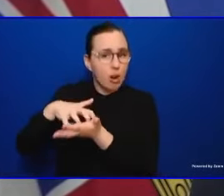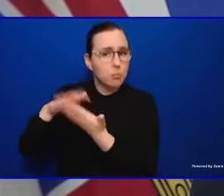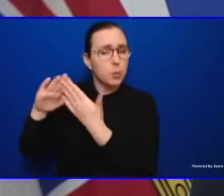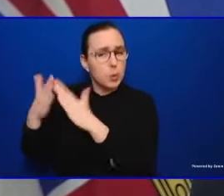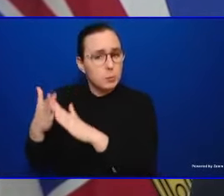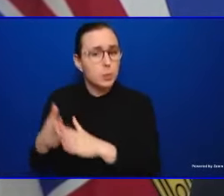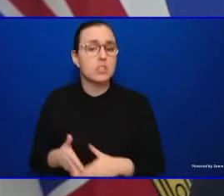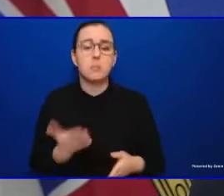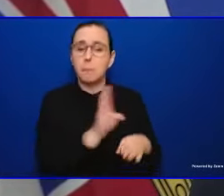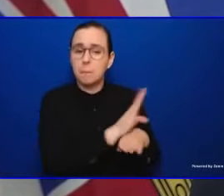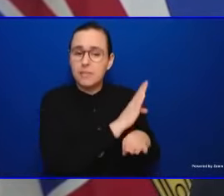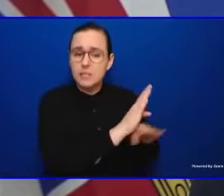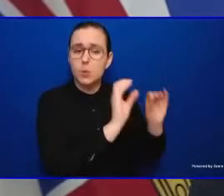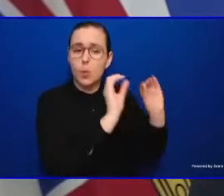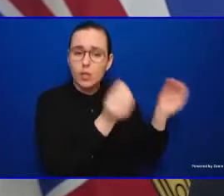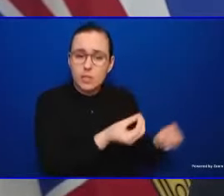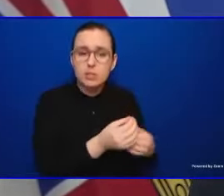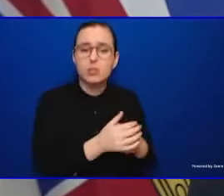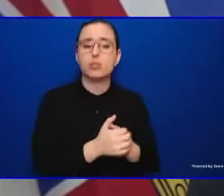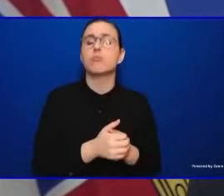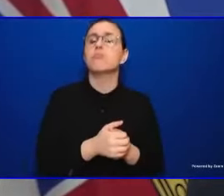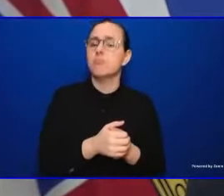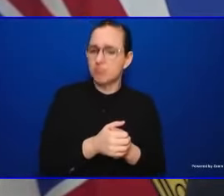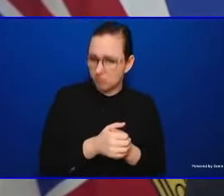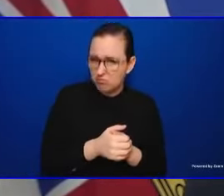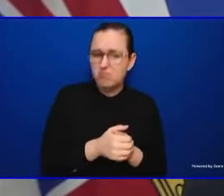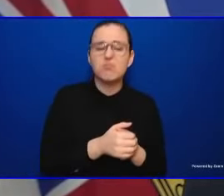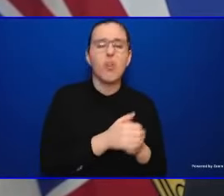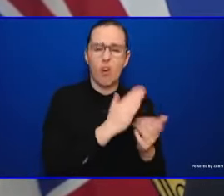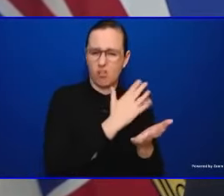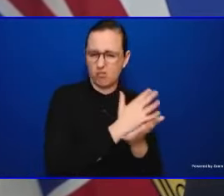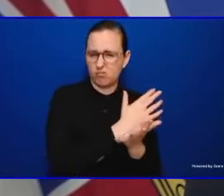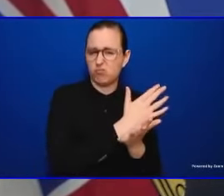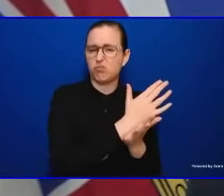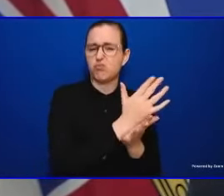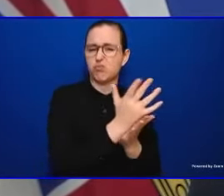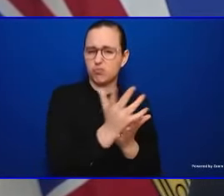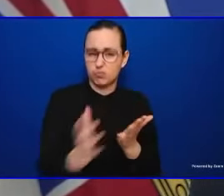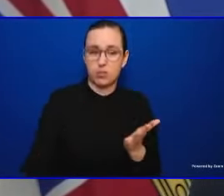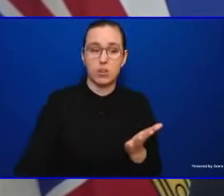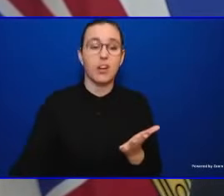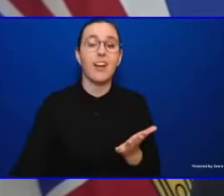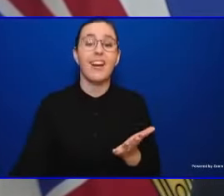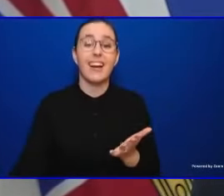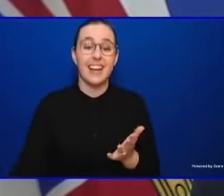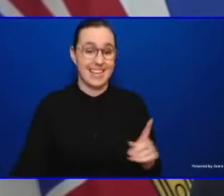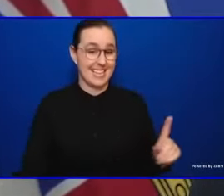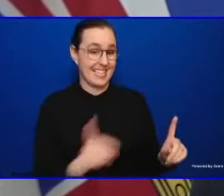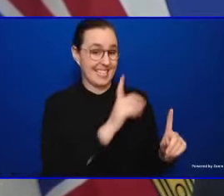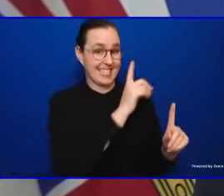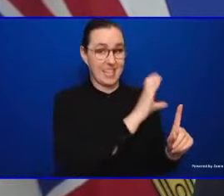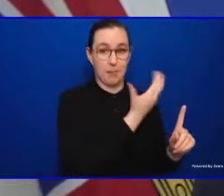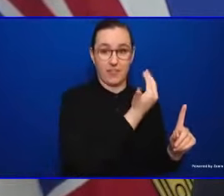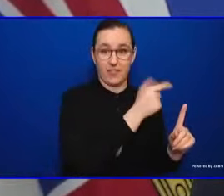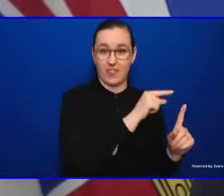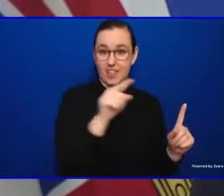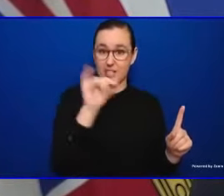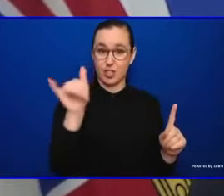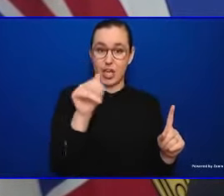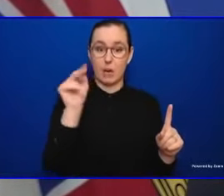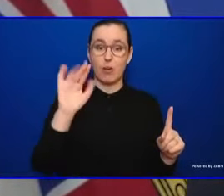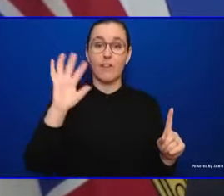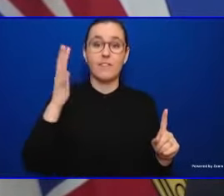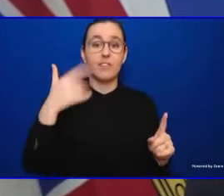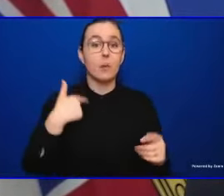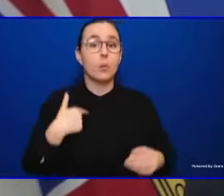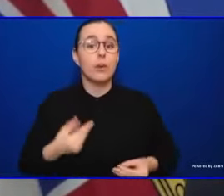1,485,822 tests to these areas. Just over the last 3 weeks, BC has delivered 207,030 tests to long-term care facilities in